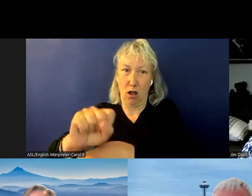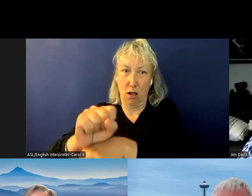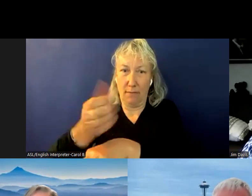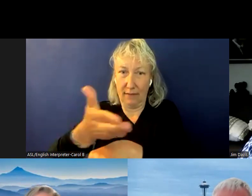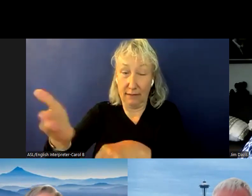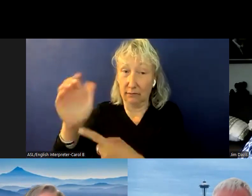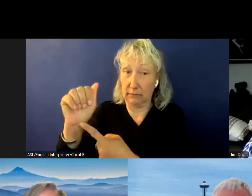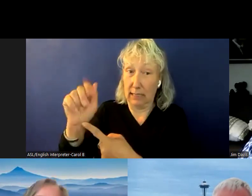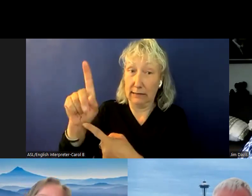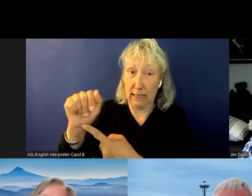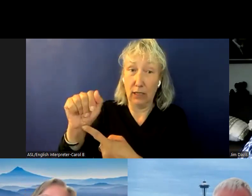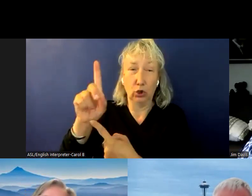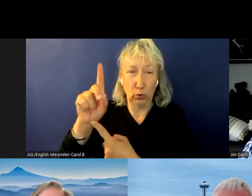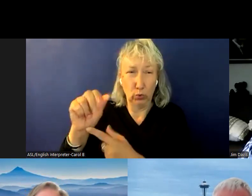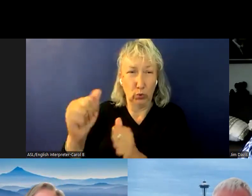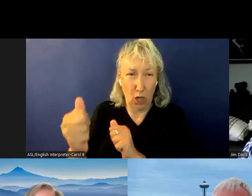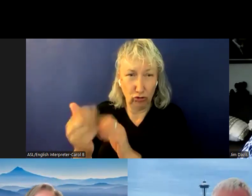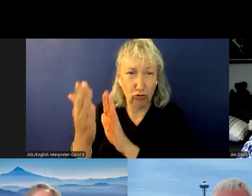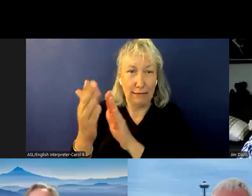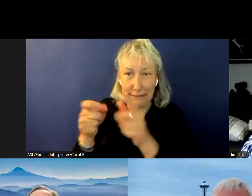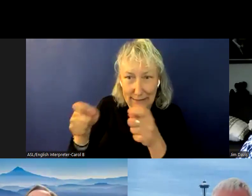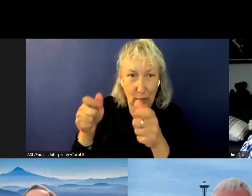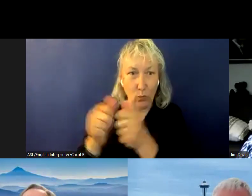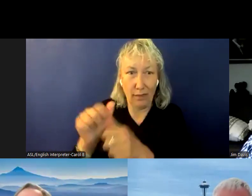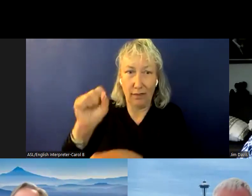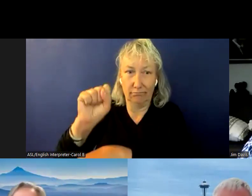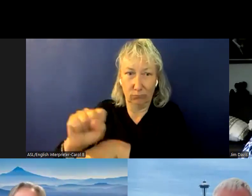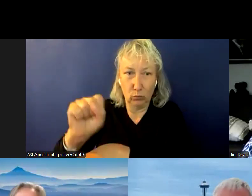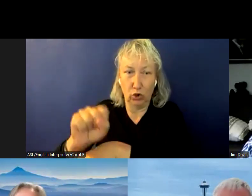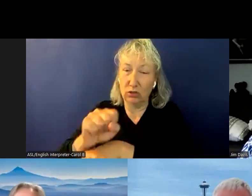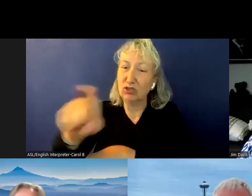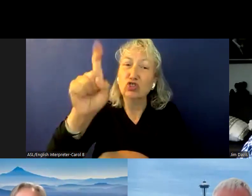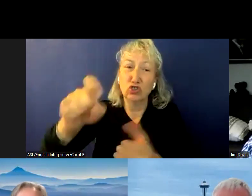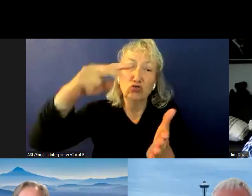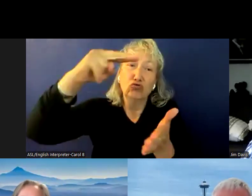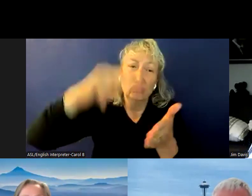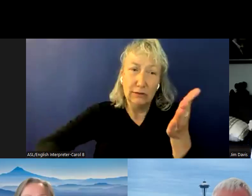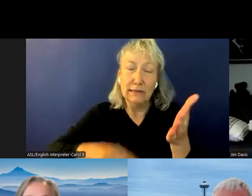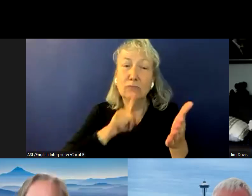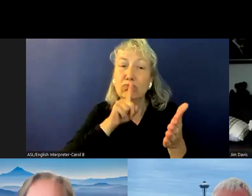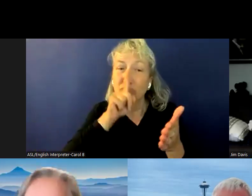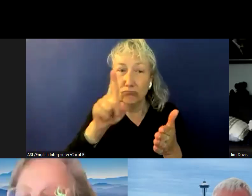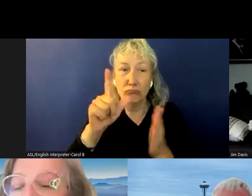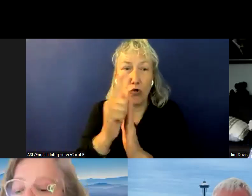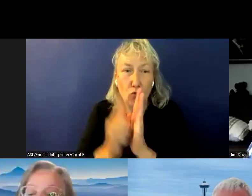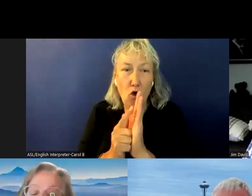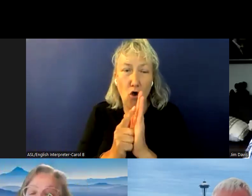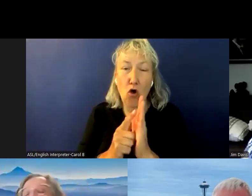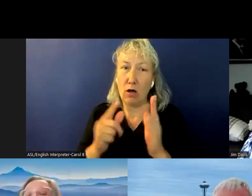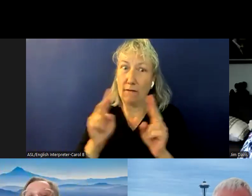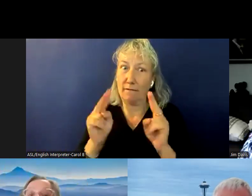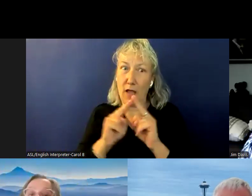addresses employment in great ways, and you should read the statute sometime. It really is very